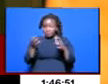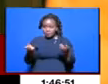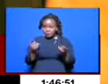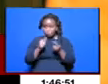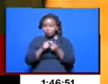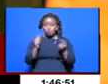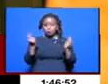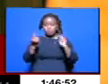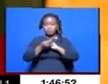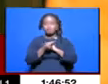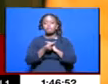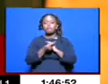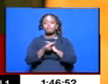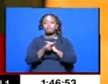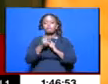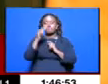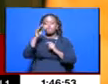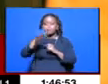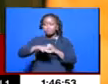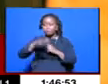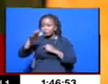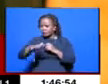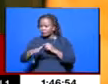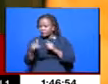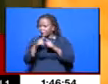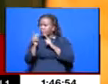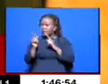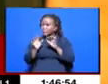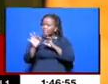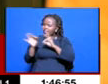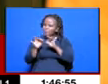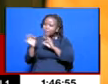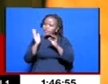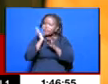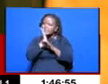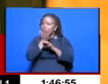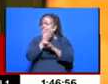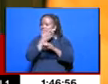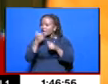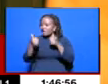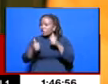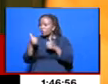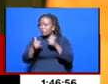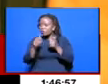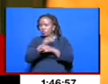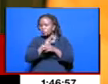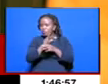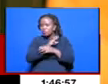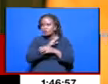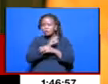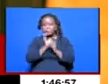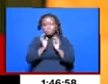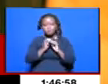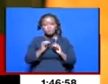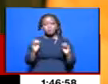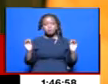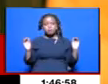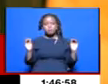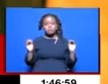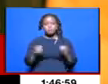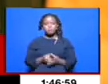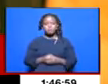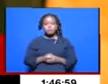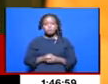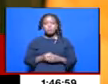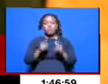wall. But we were not told with which colors we were to undertake this alluring task. I